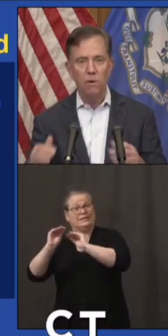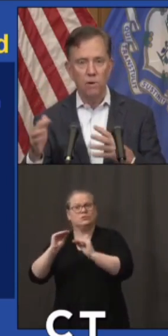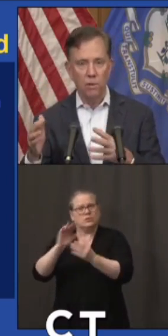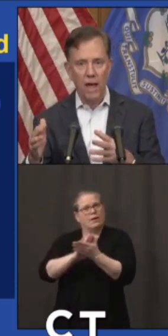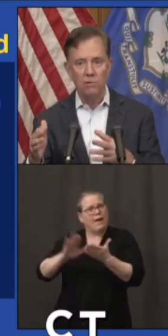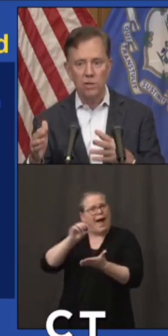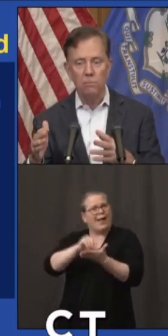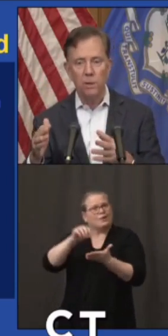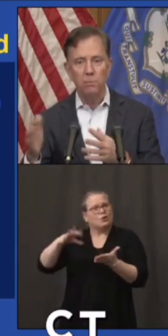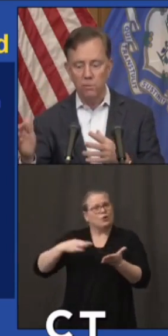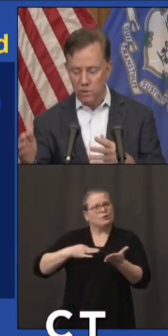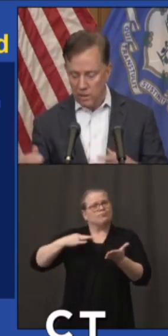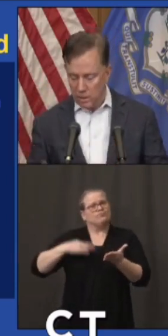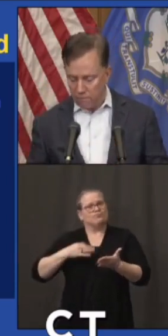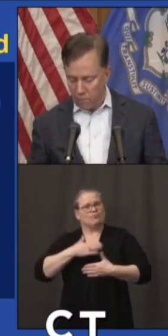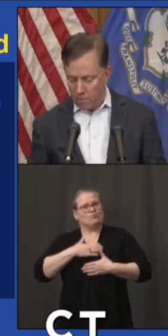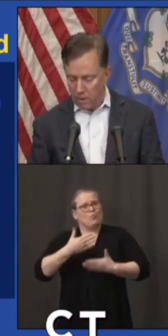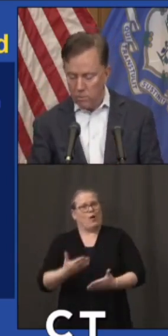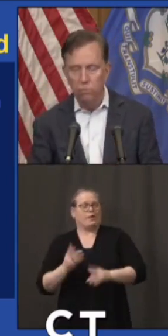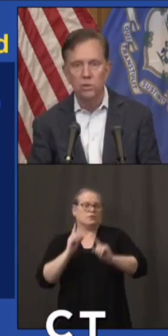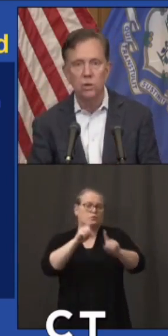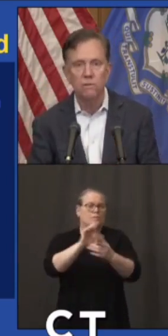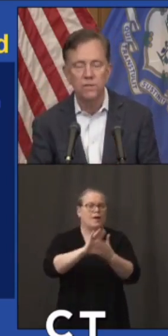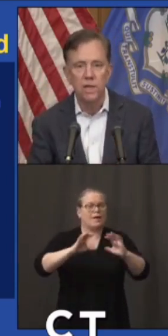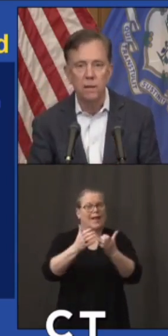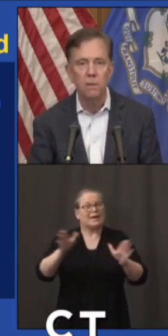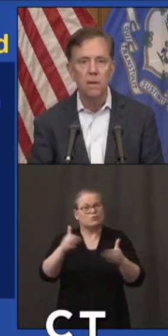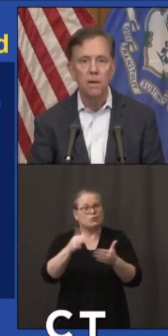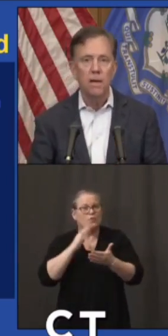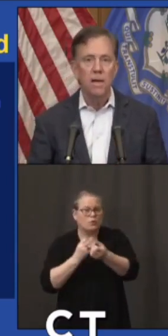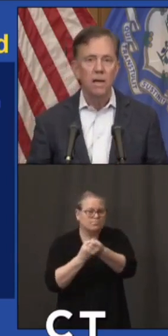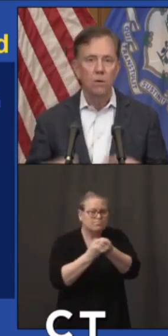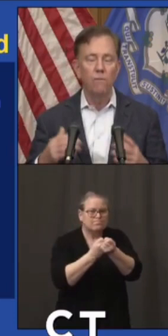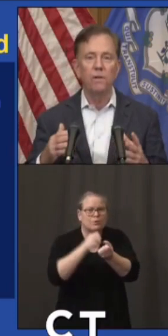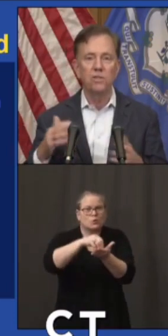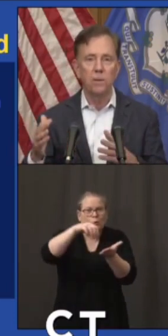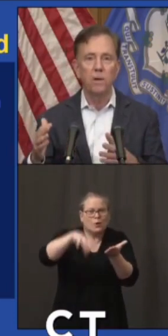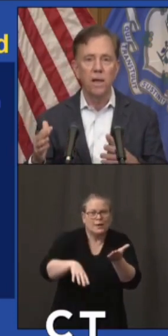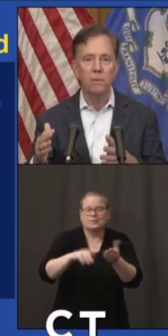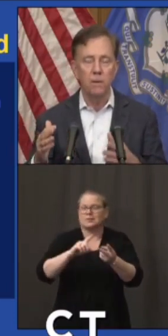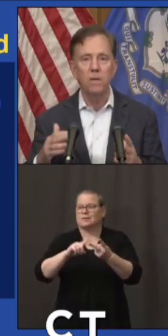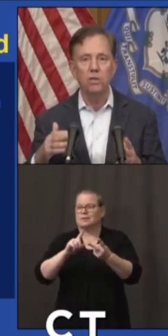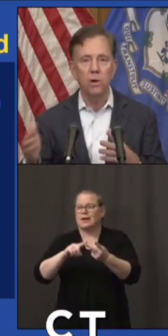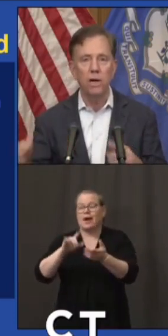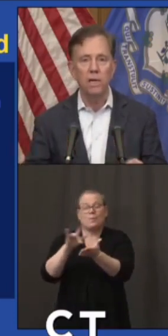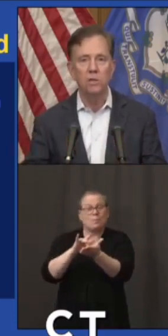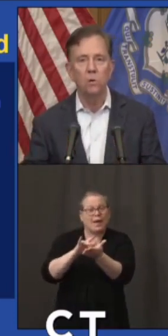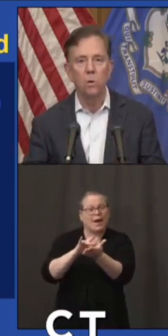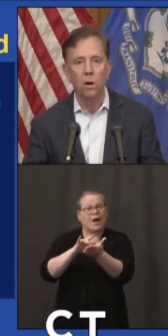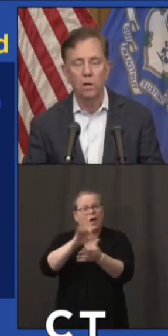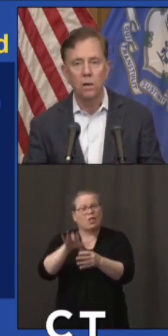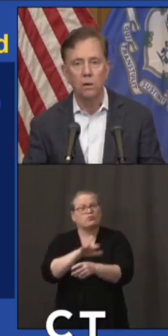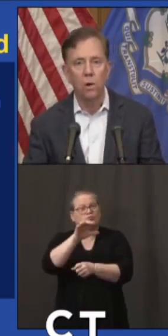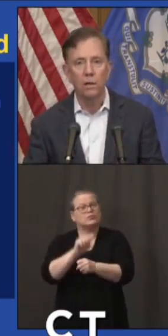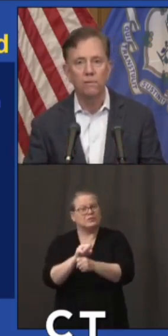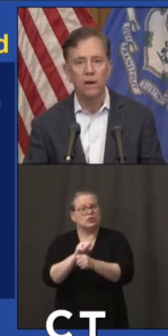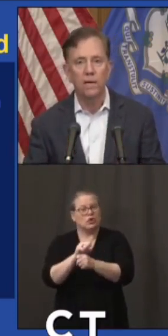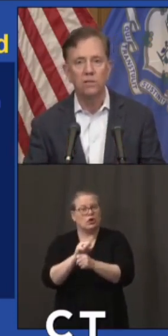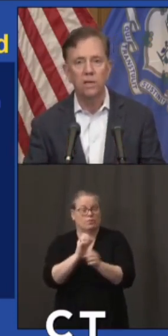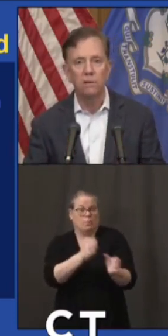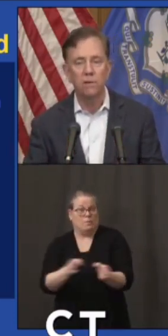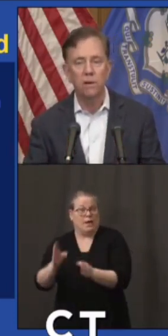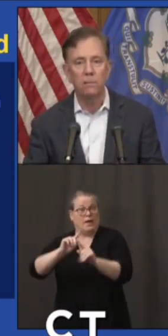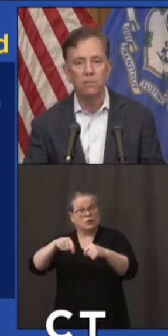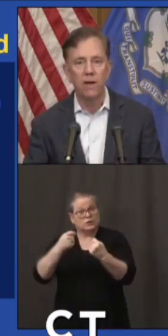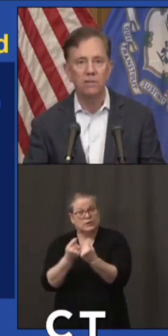we have over 1,000 people who have signed up for our medical reserve team, and hopefully some of them can be trained or are